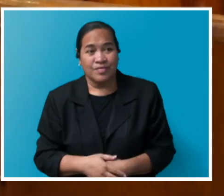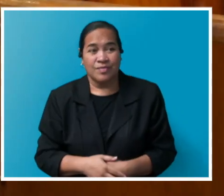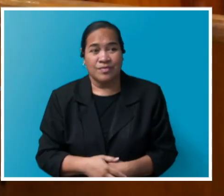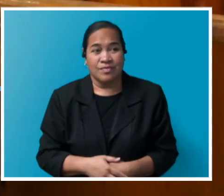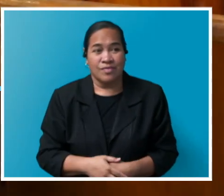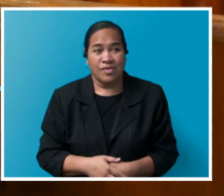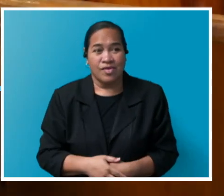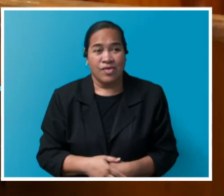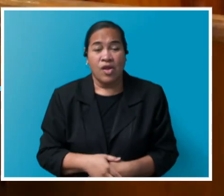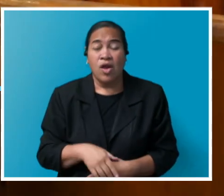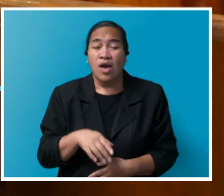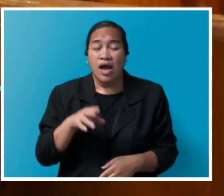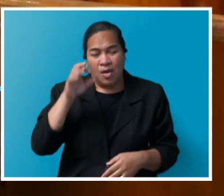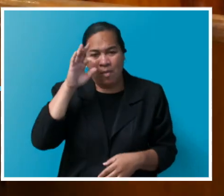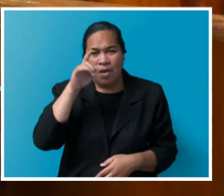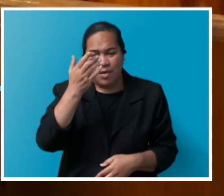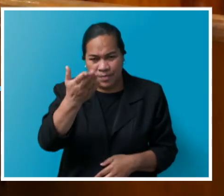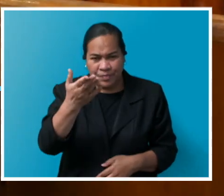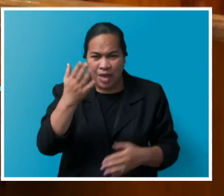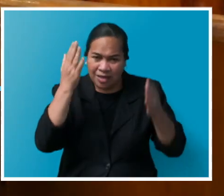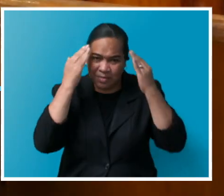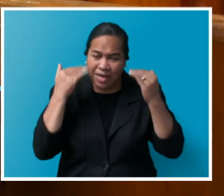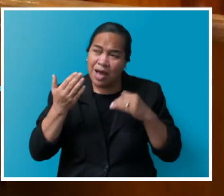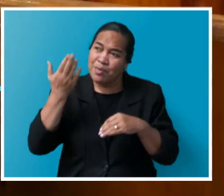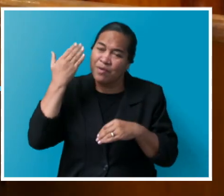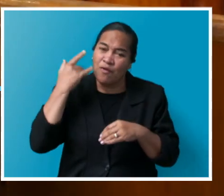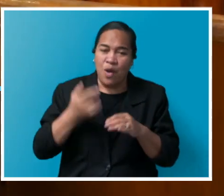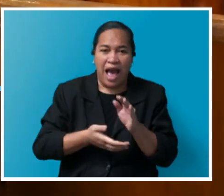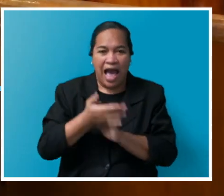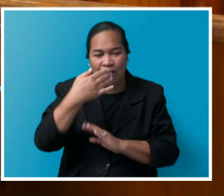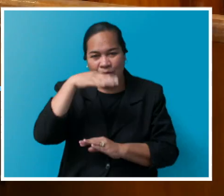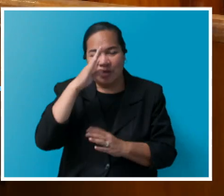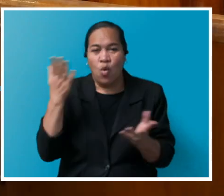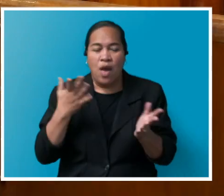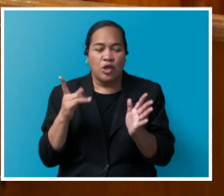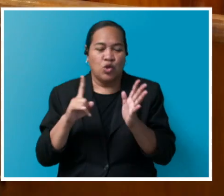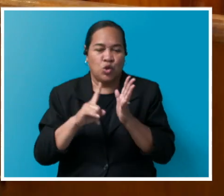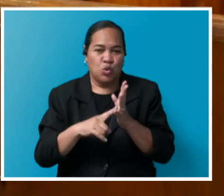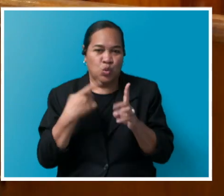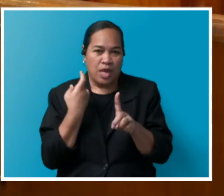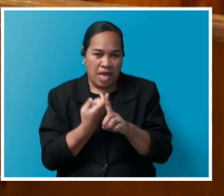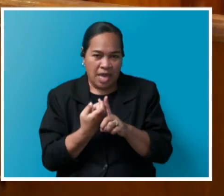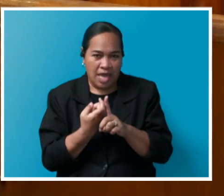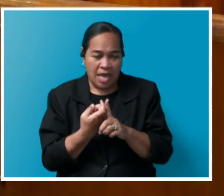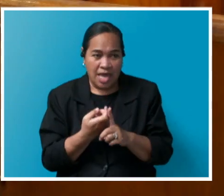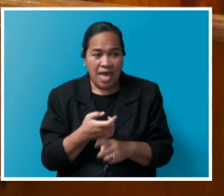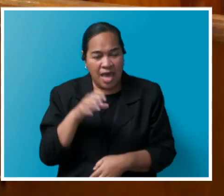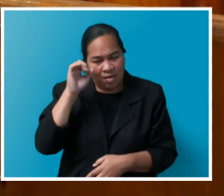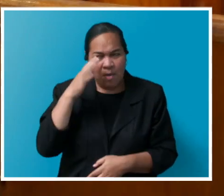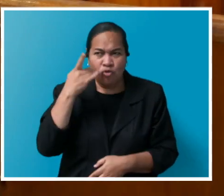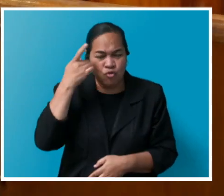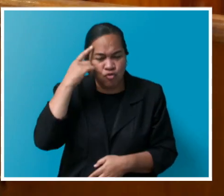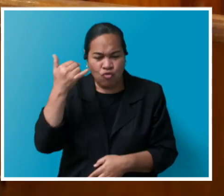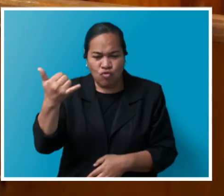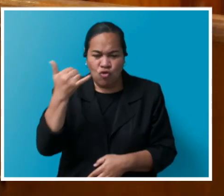Fiji's High Commissioner, or at that time Ambassador to the United Kingdom. When you called and asked